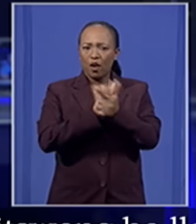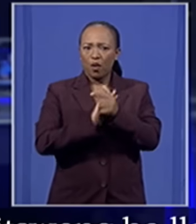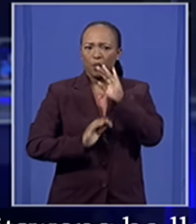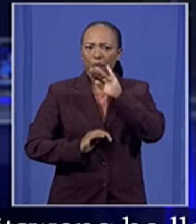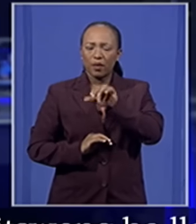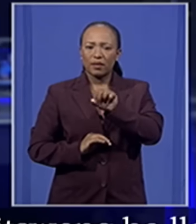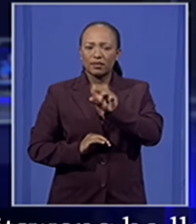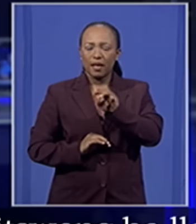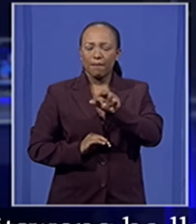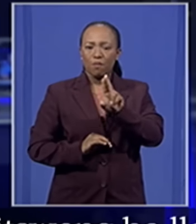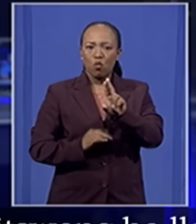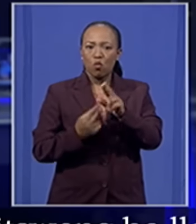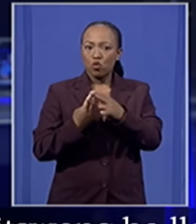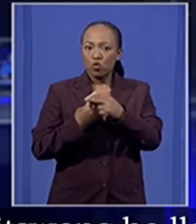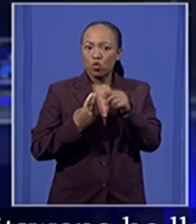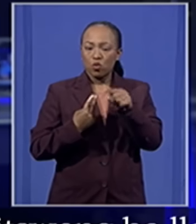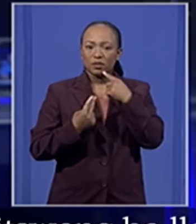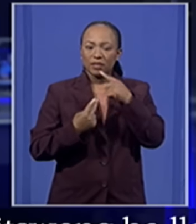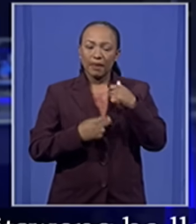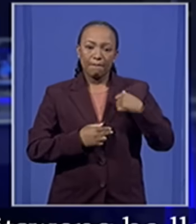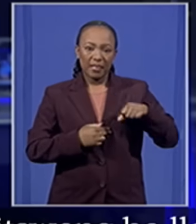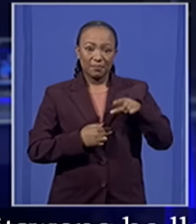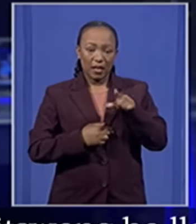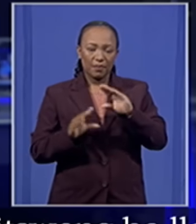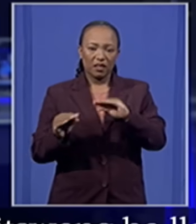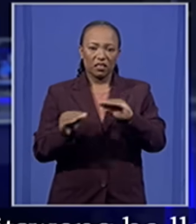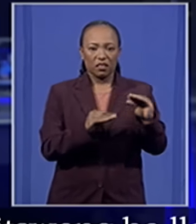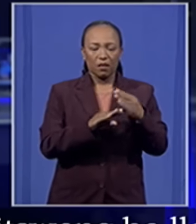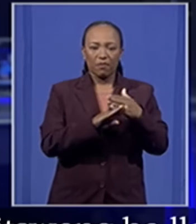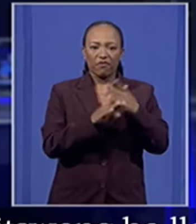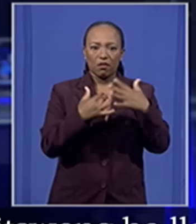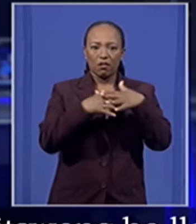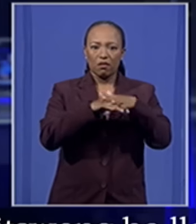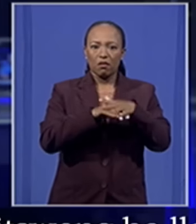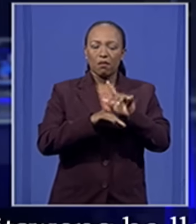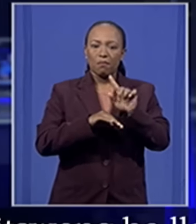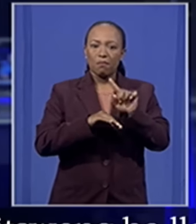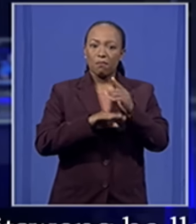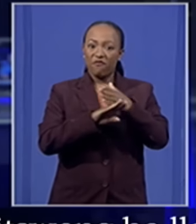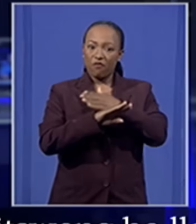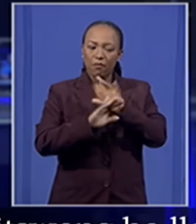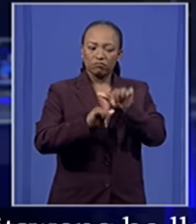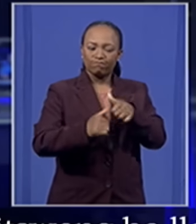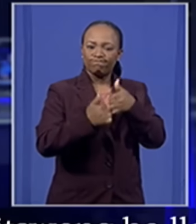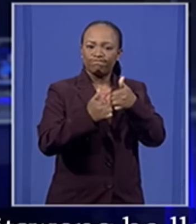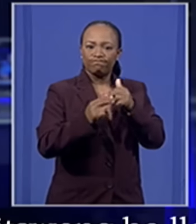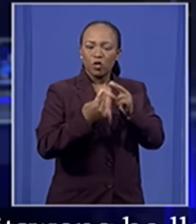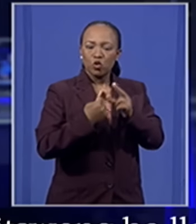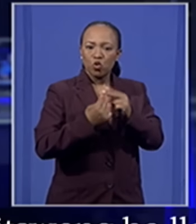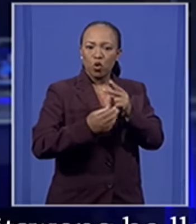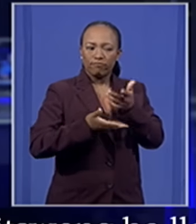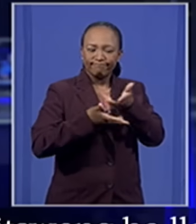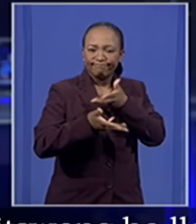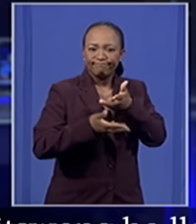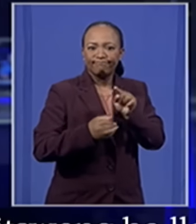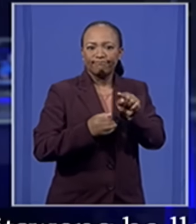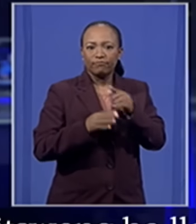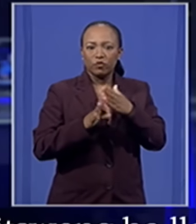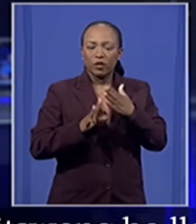ho masepala ho diehisa diphetho tsena ba mpe ba qale ka ho dula majwana le mokgatlo wa basebetsi. Sena ke ka mora hore basebetsi